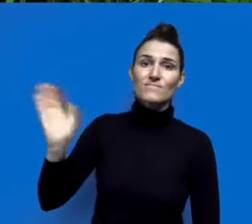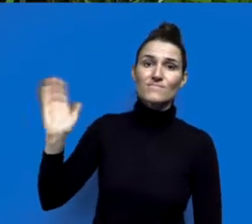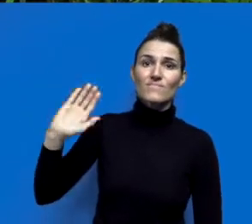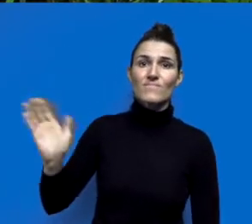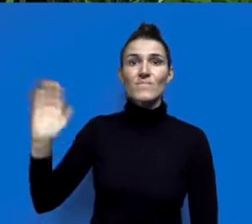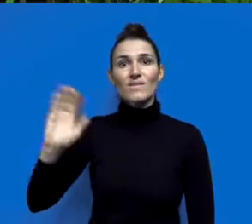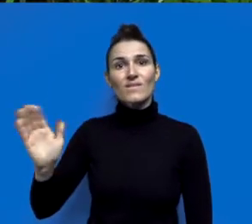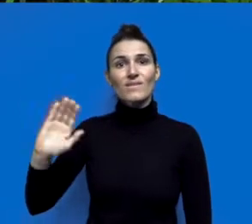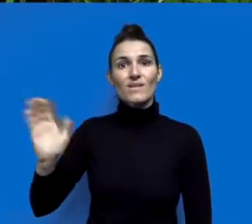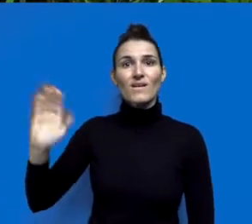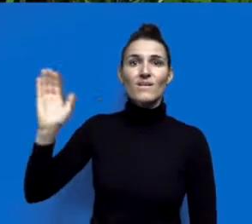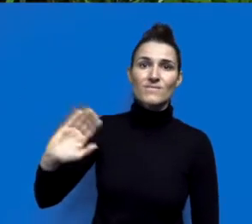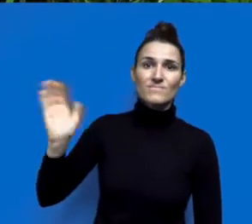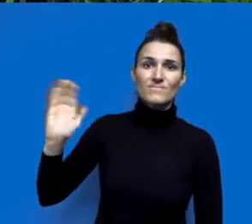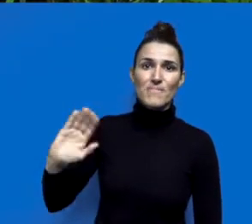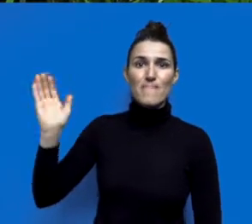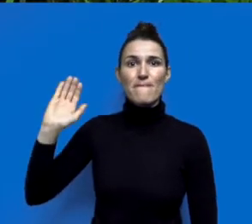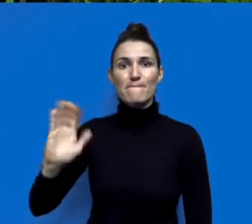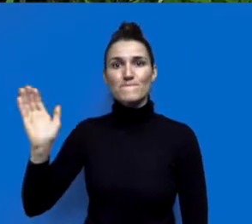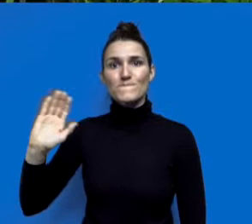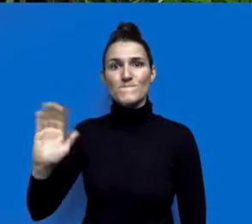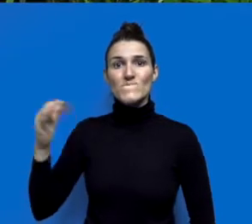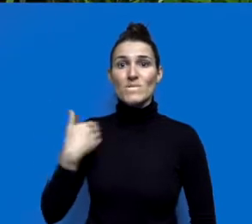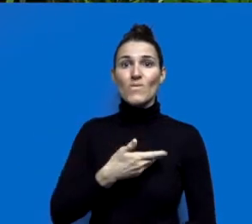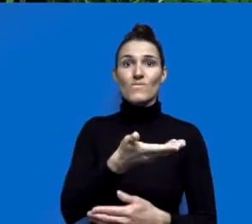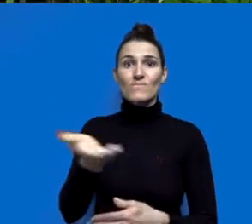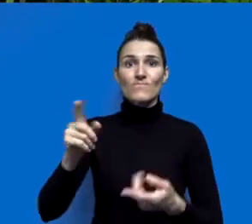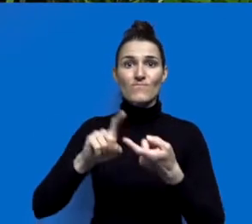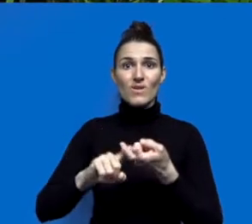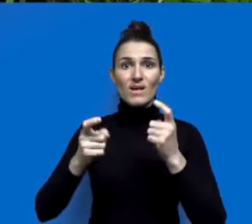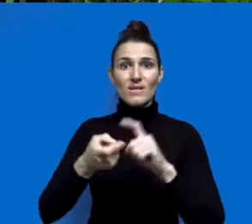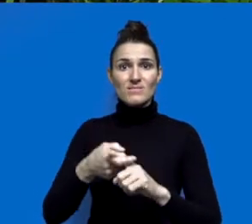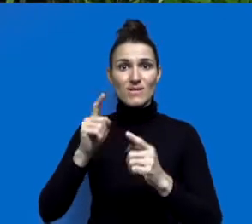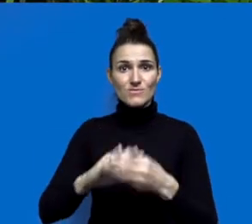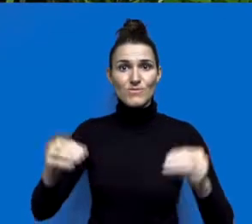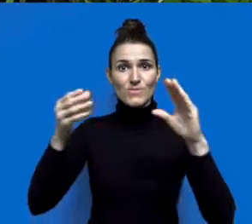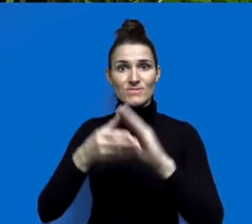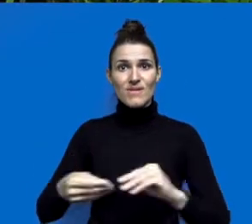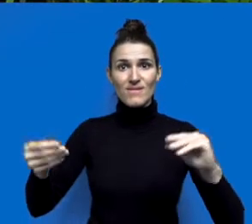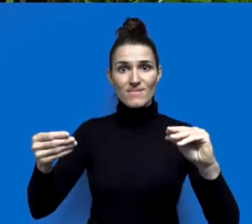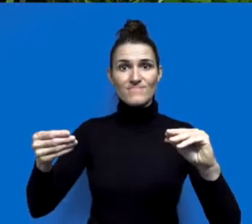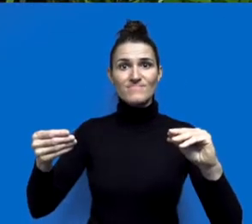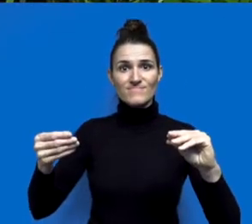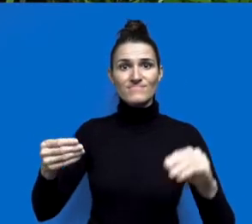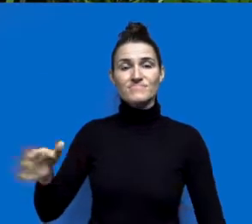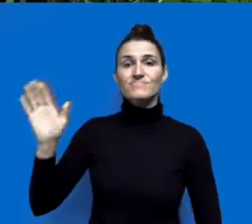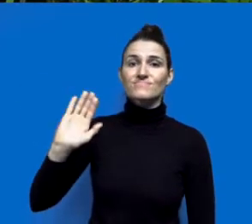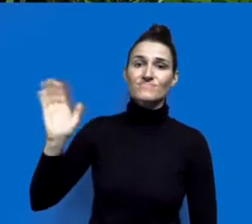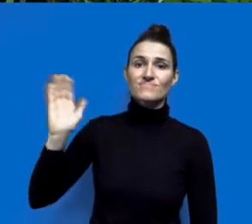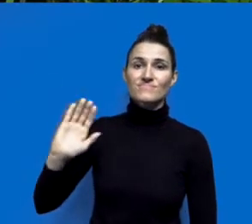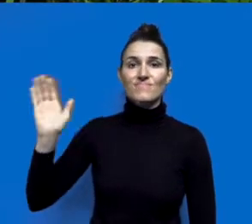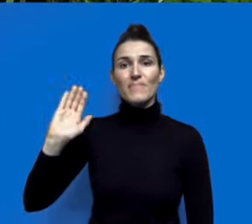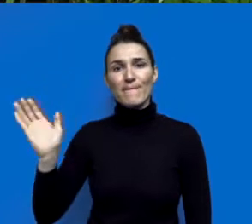bonjour. Let's wave and sing bonjour. To our friends at Storytime, let's wave and sing